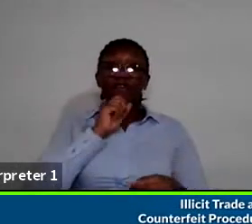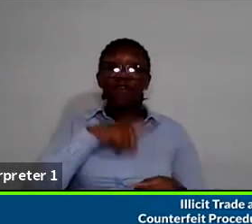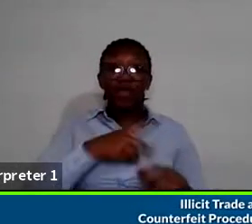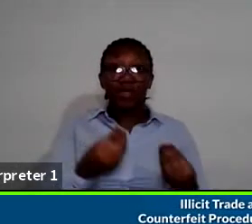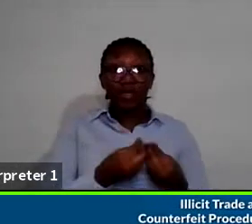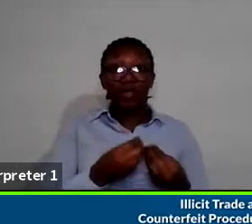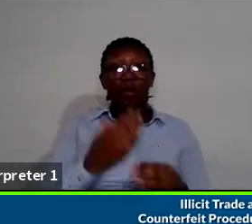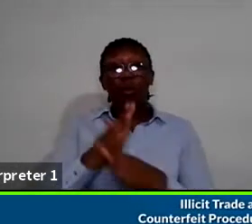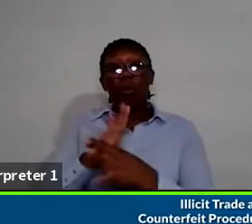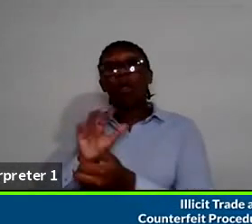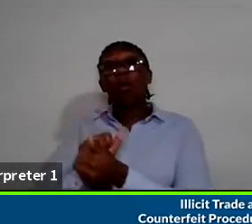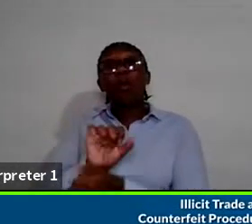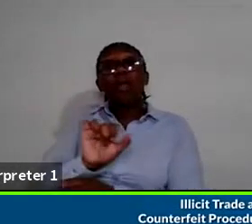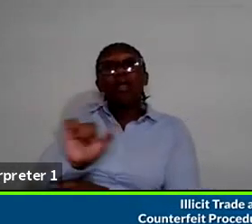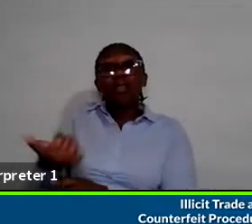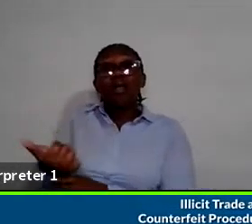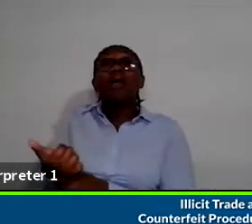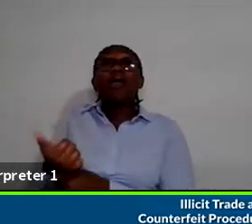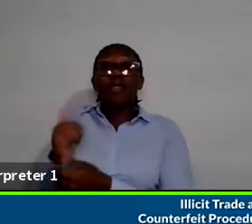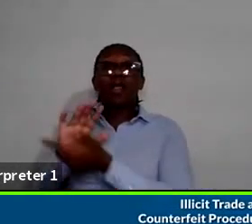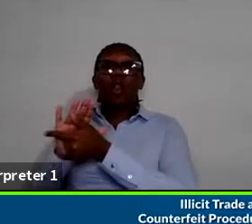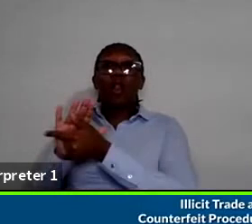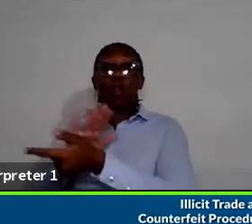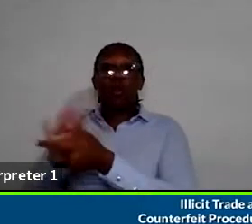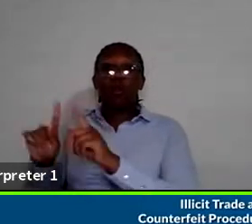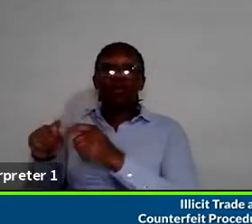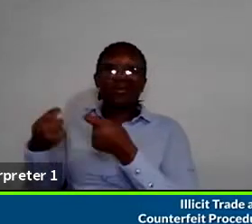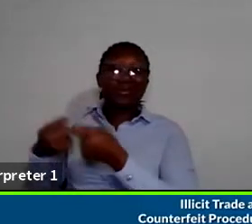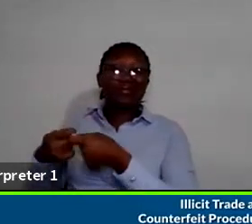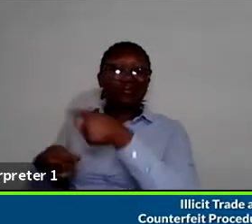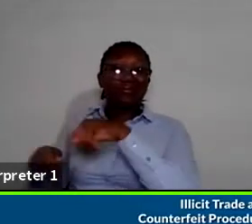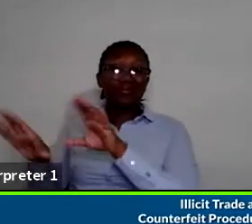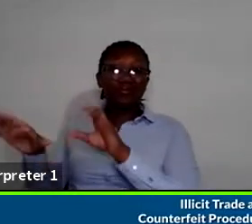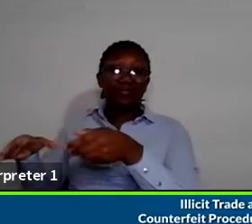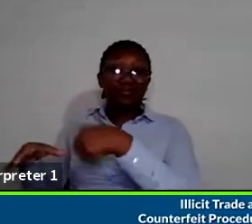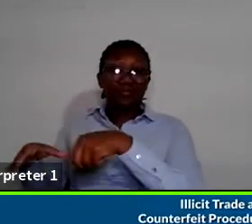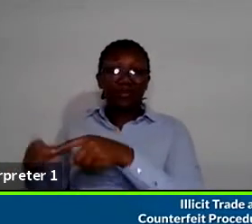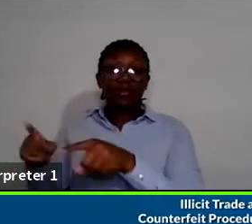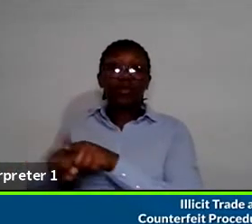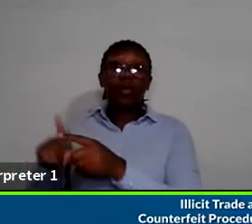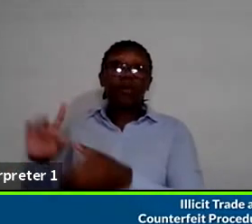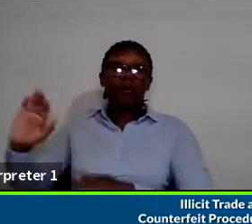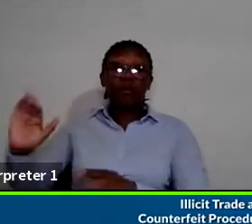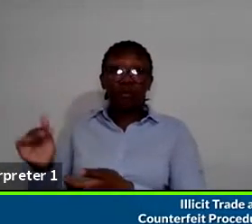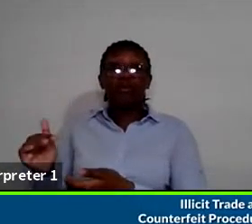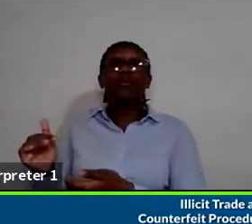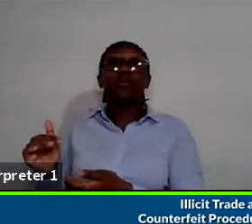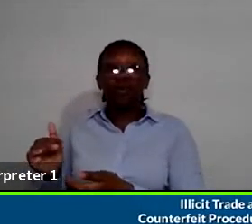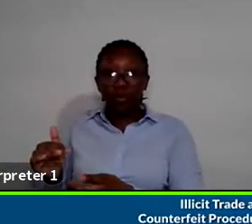dealing with these operational activities. So in terms of the